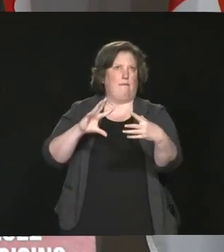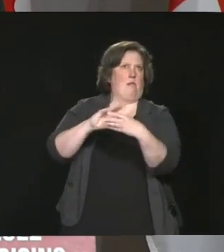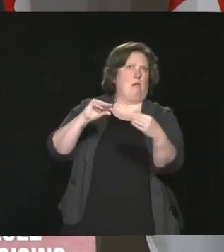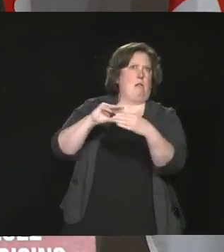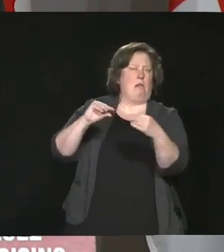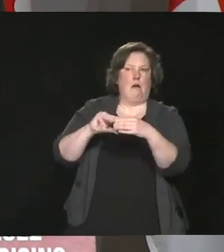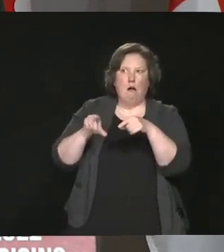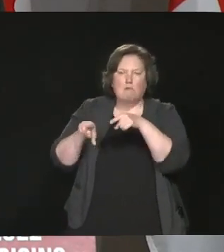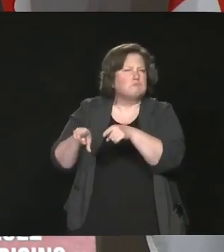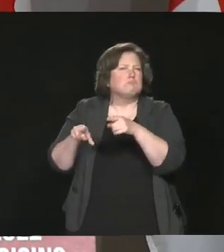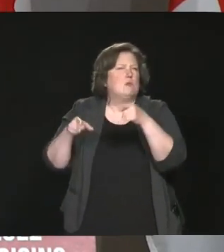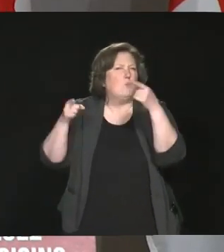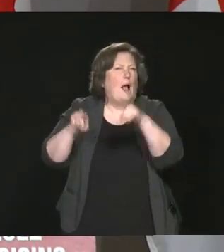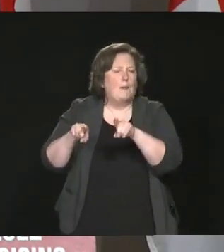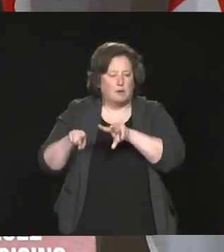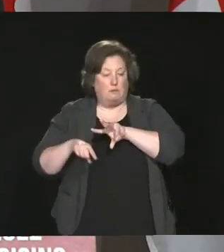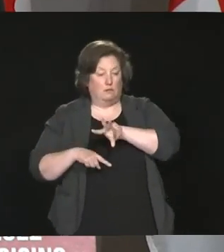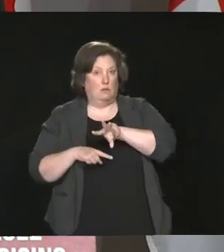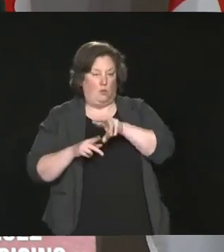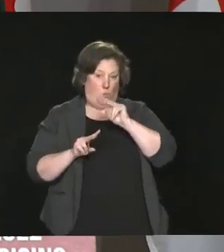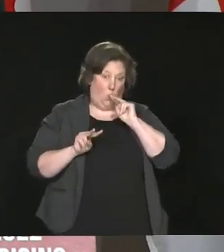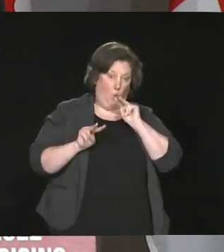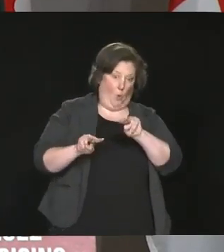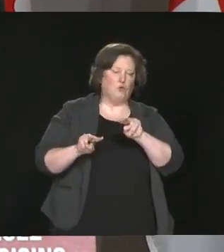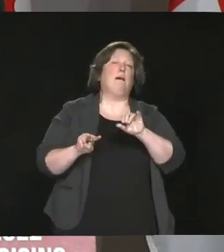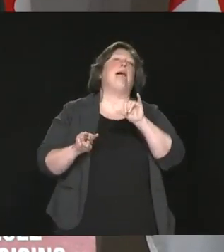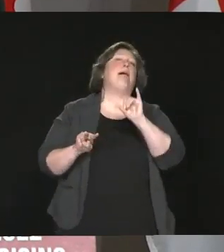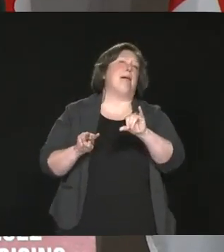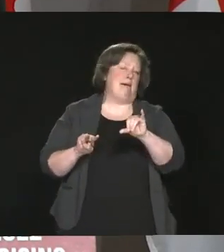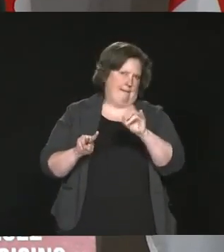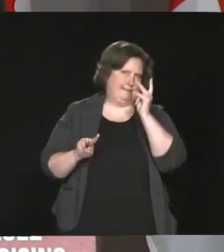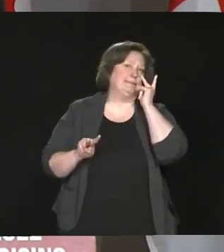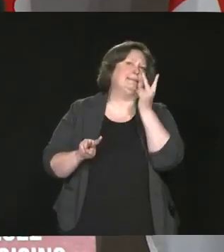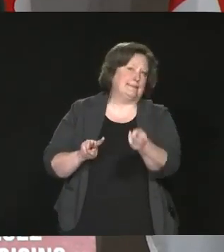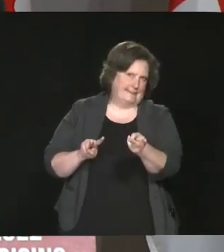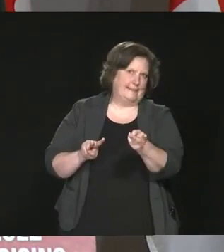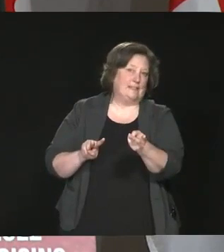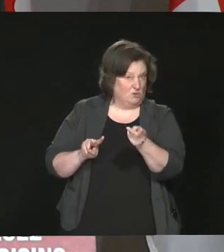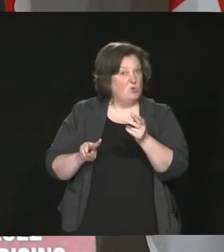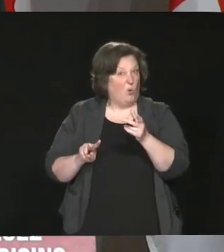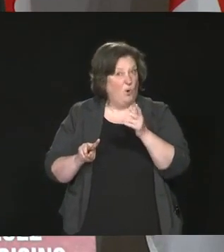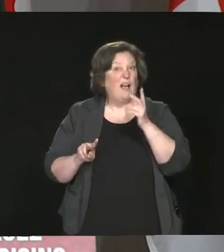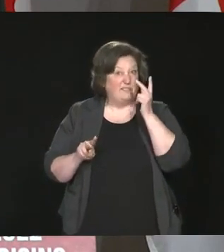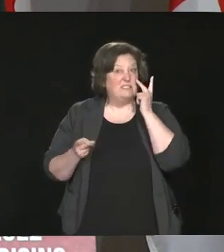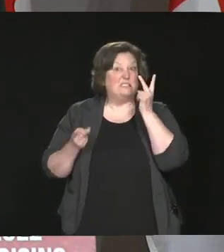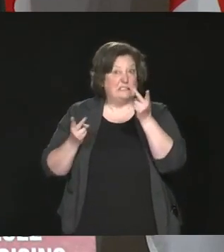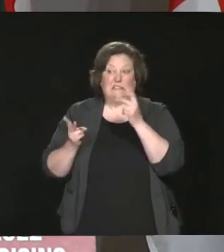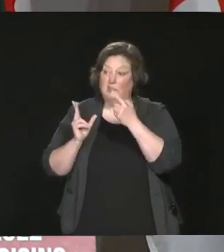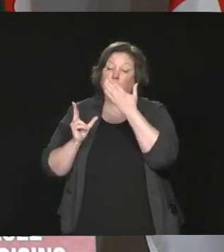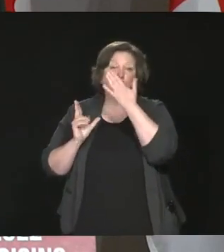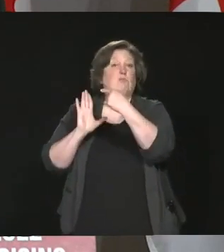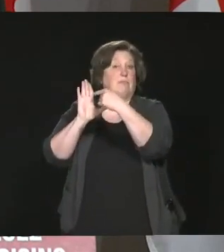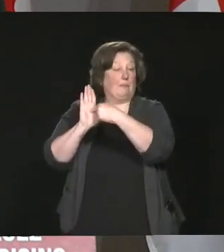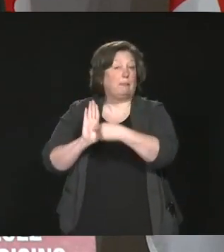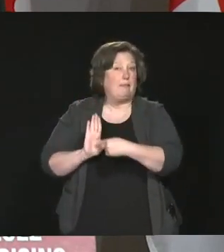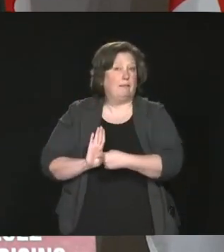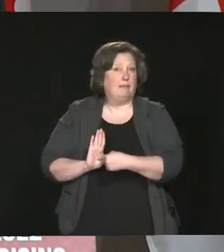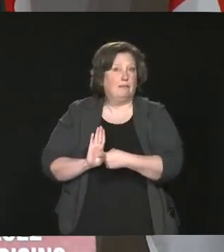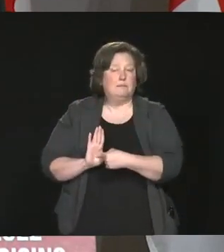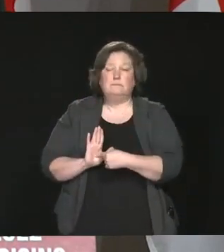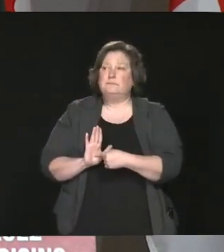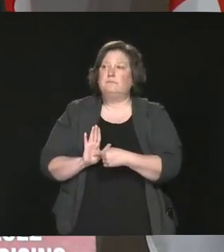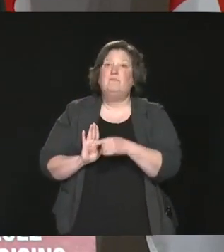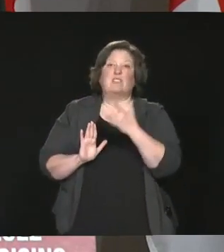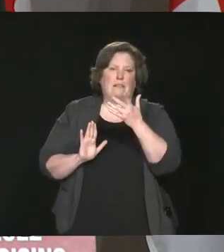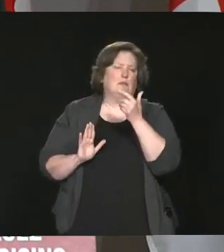which body cams have been used, and I think it's important to recognize that there are a number of significant considerations, and not all of which are